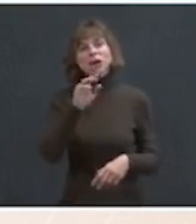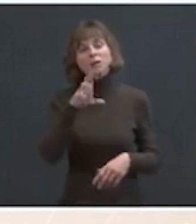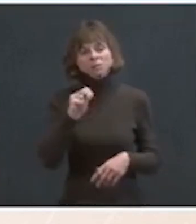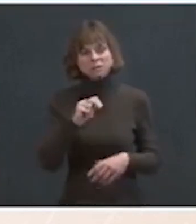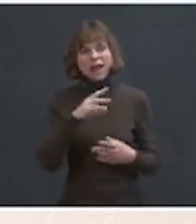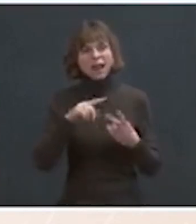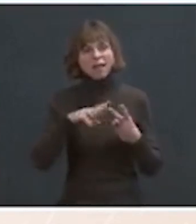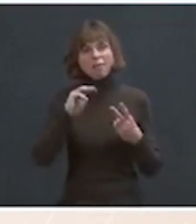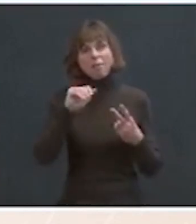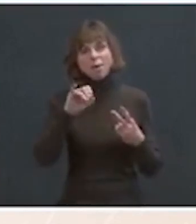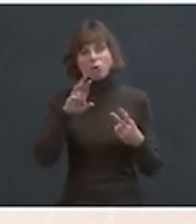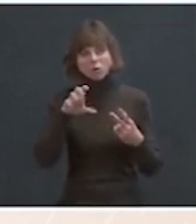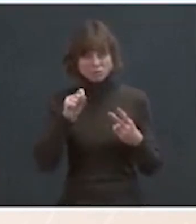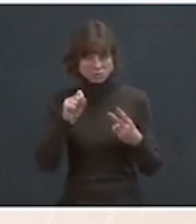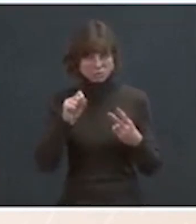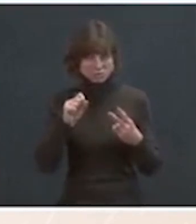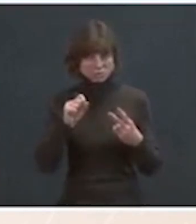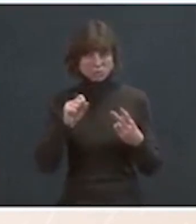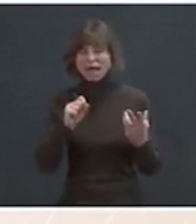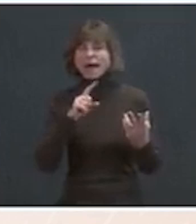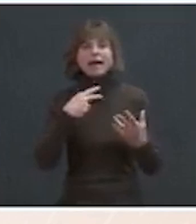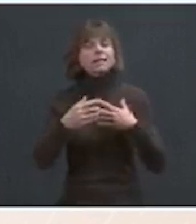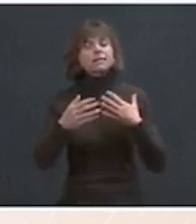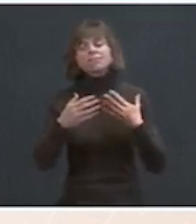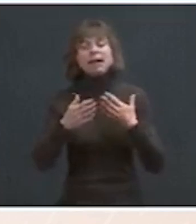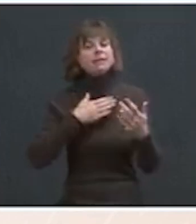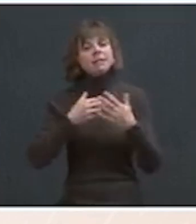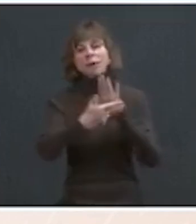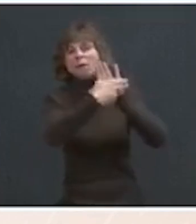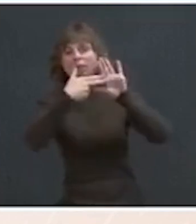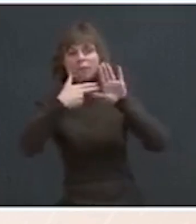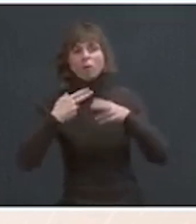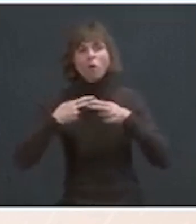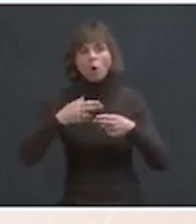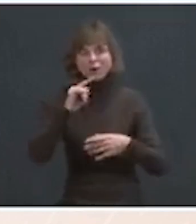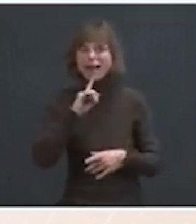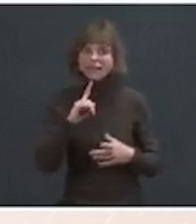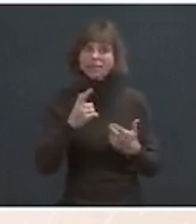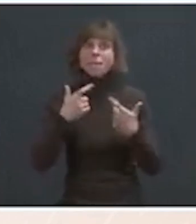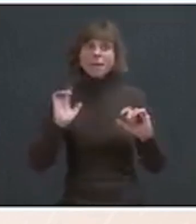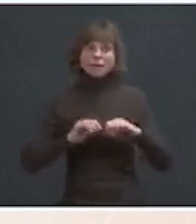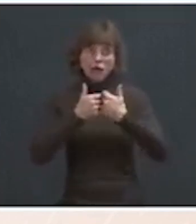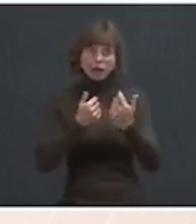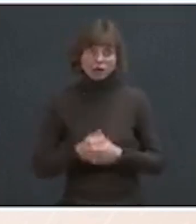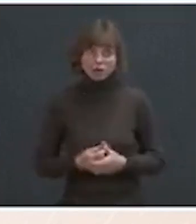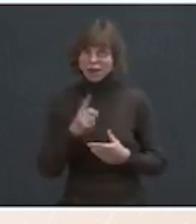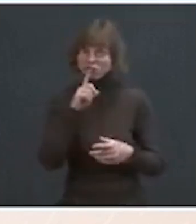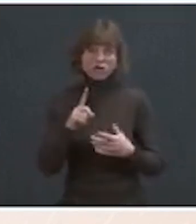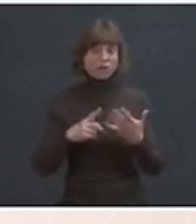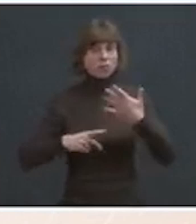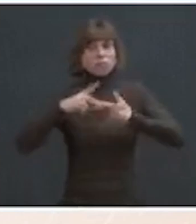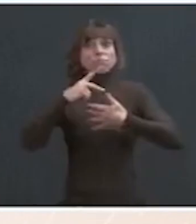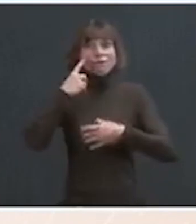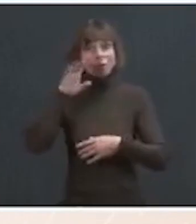conveyed, is it doesn't matter what you call it. It is an enormous challenge. It is something that is front and center for the president.